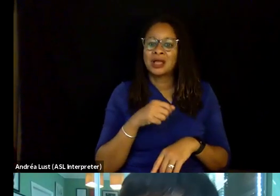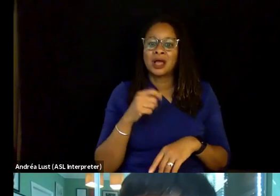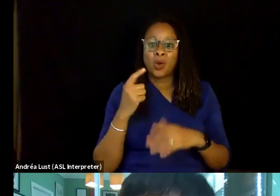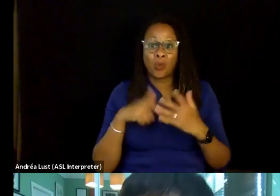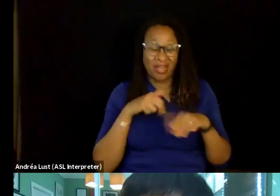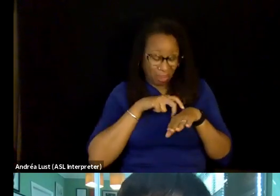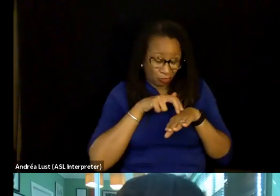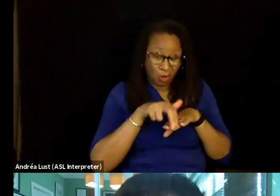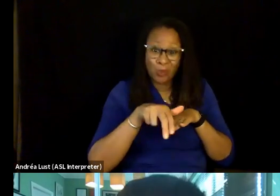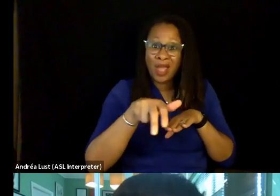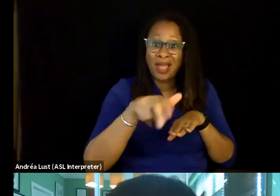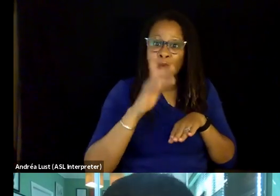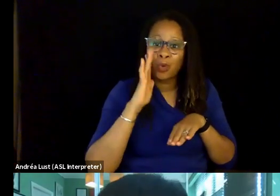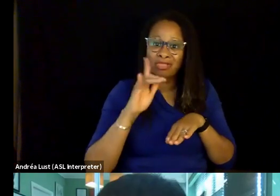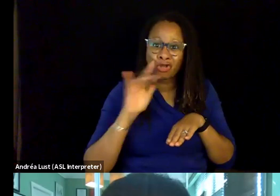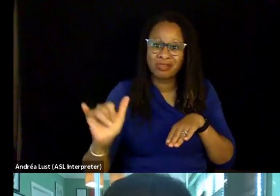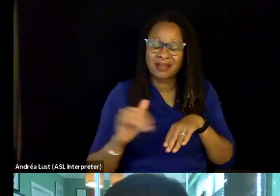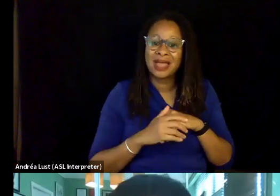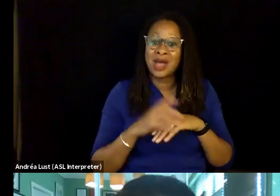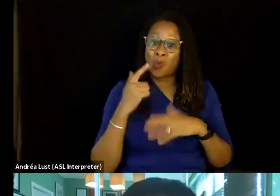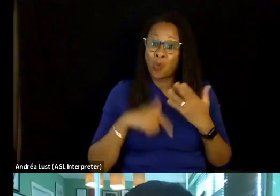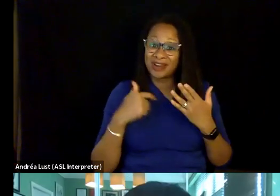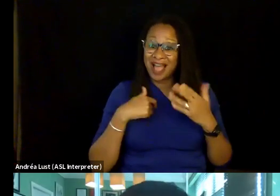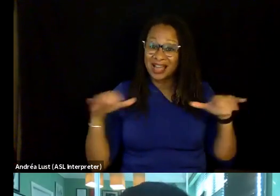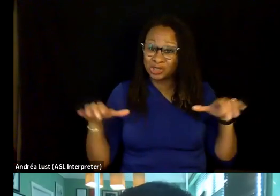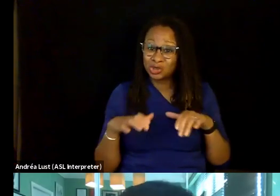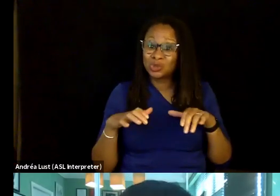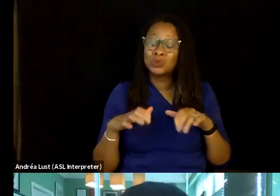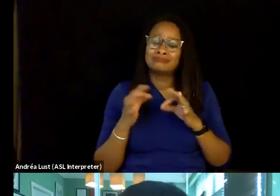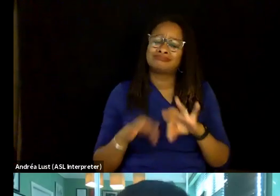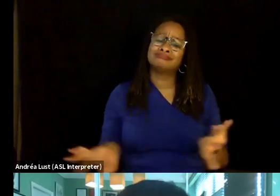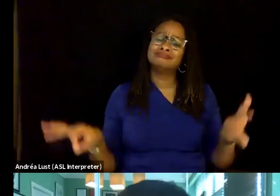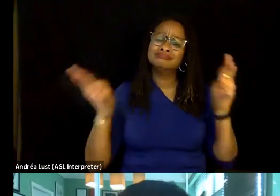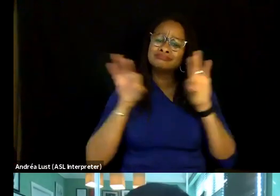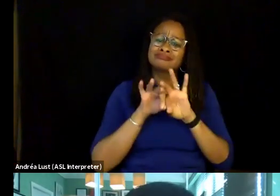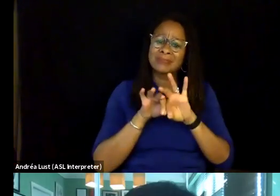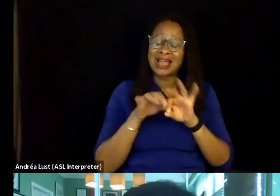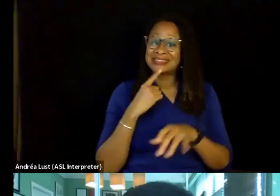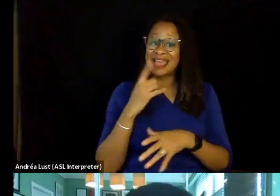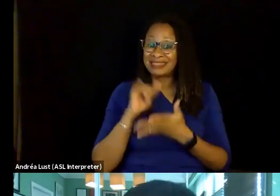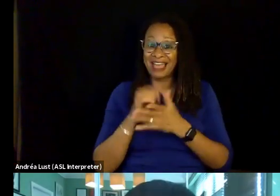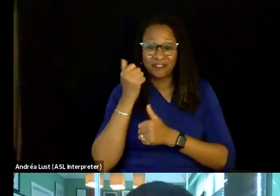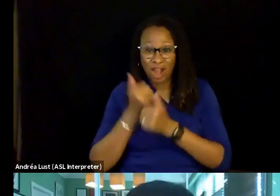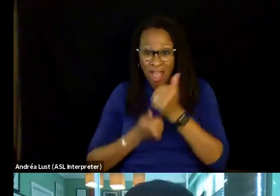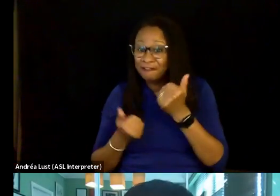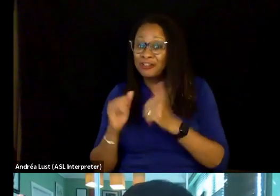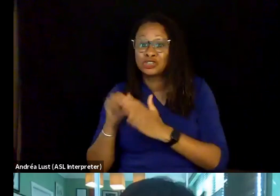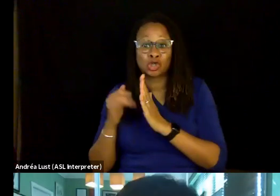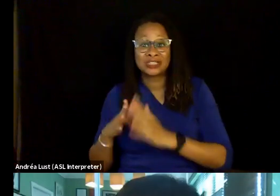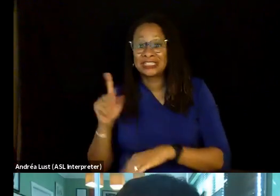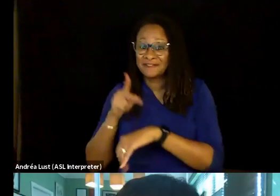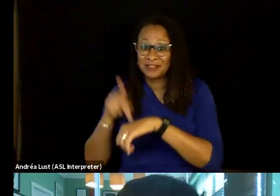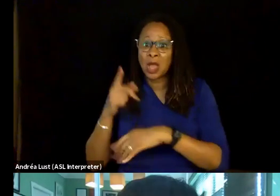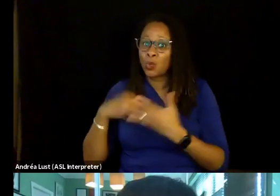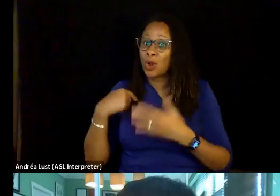going to look like. So what I do matters. I actually would say that for every journalist in the Philippines, what we do matters. And